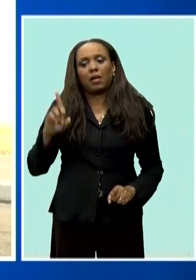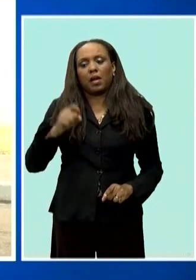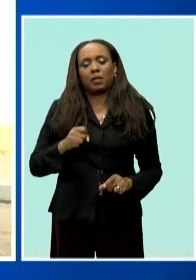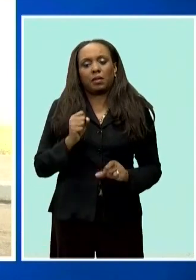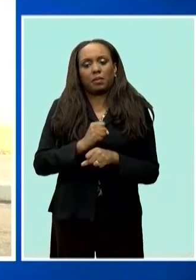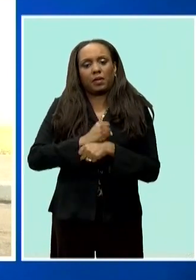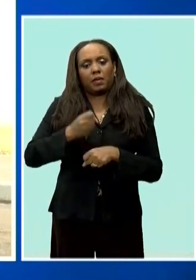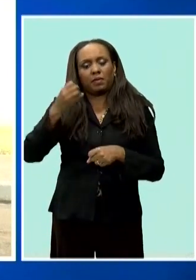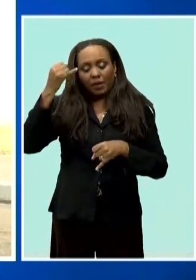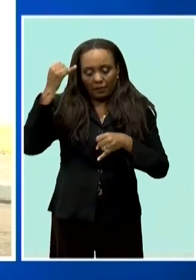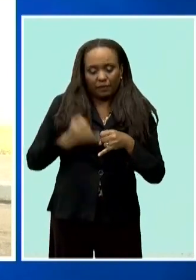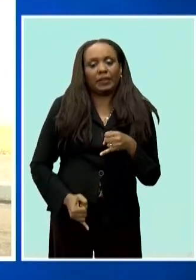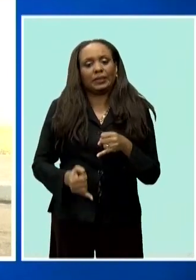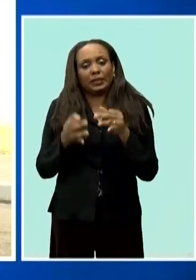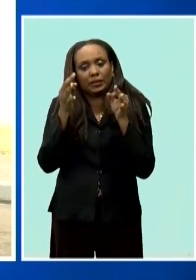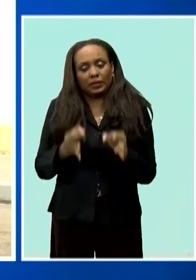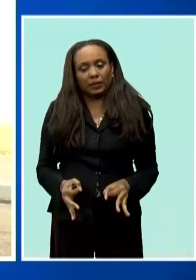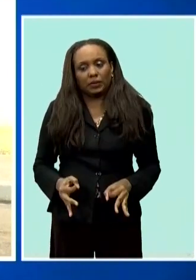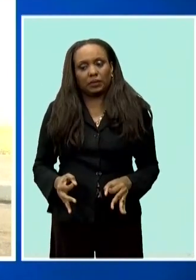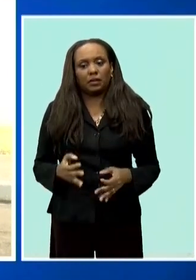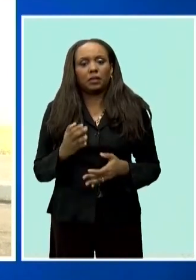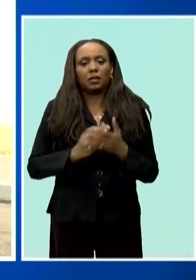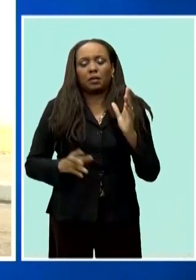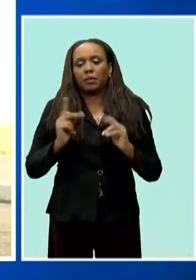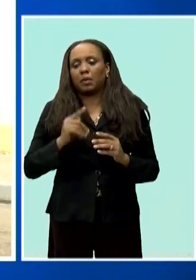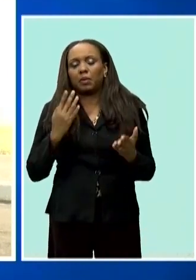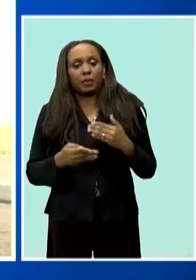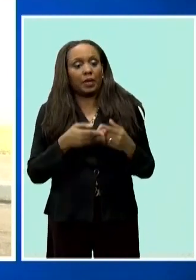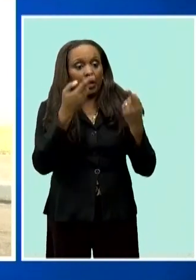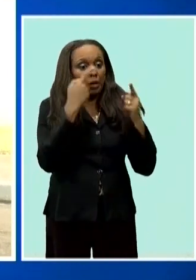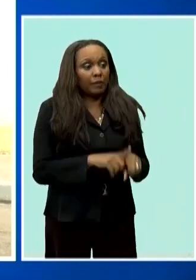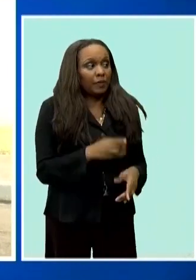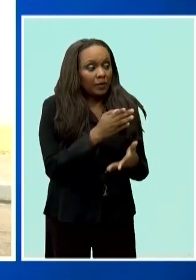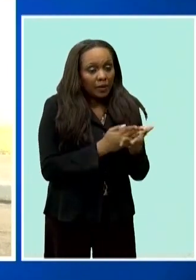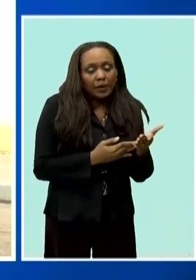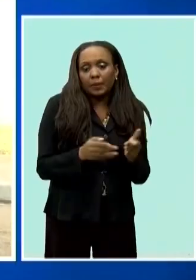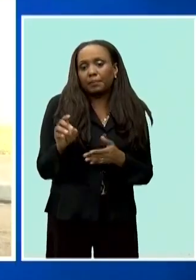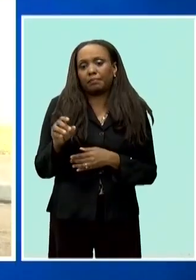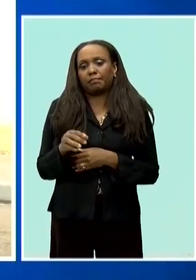of the meeting about some of the key issues that were down for discussion.